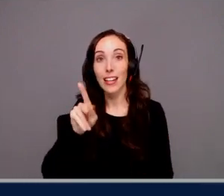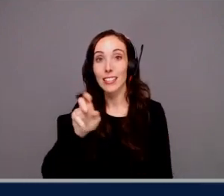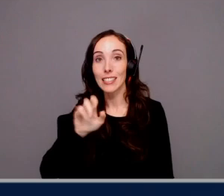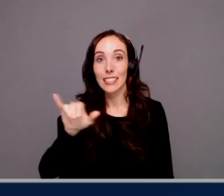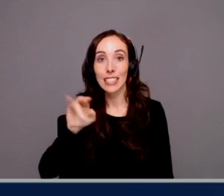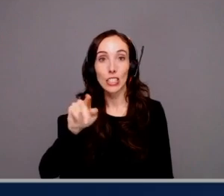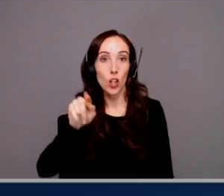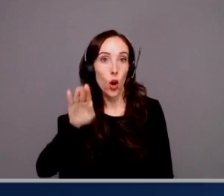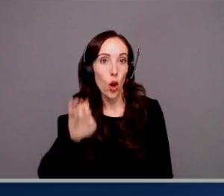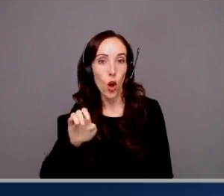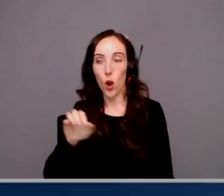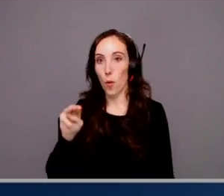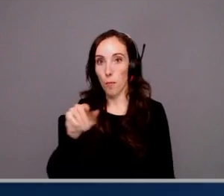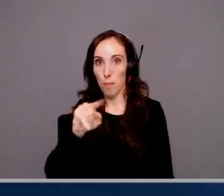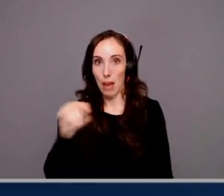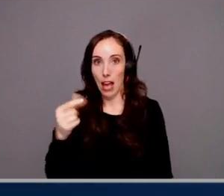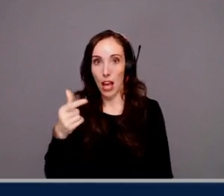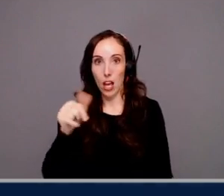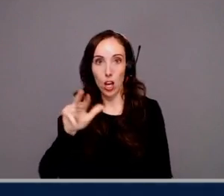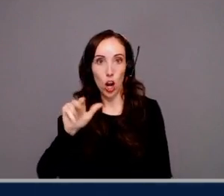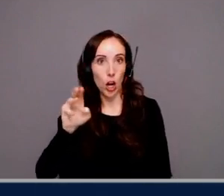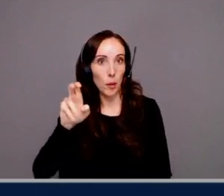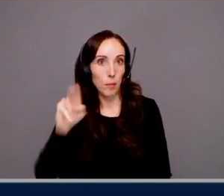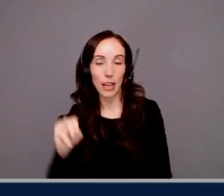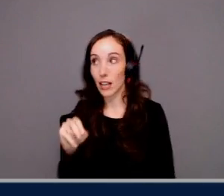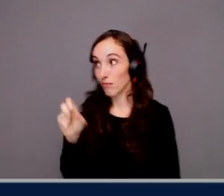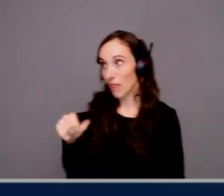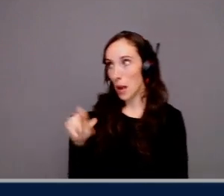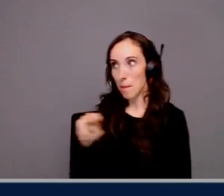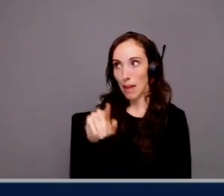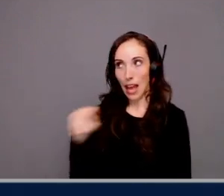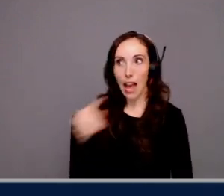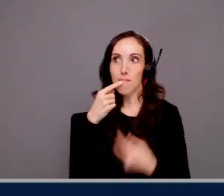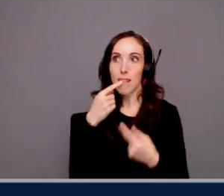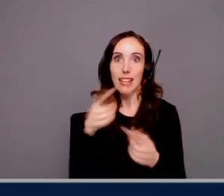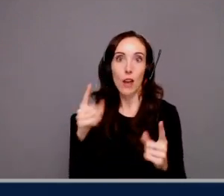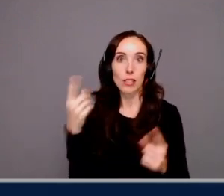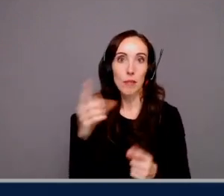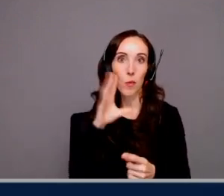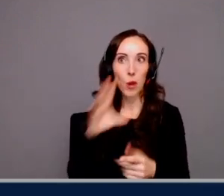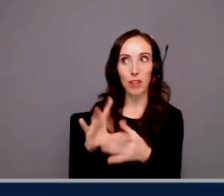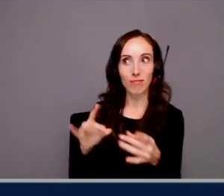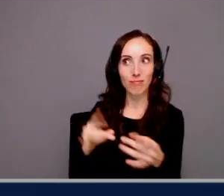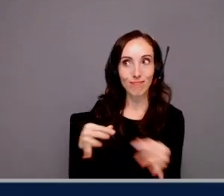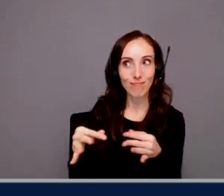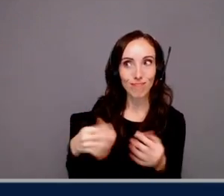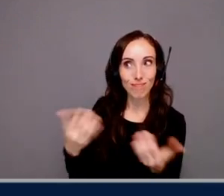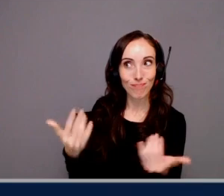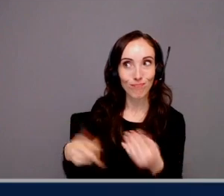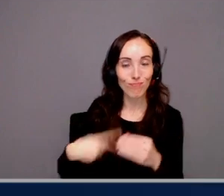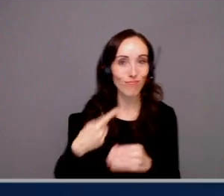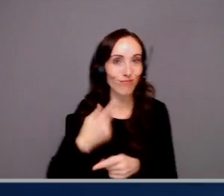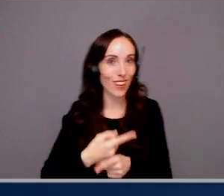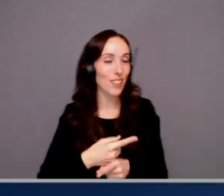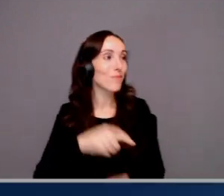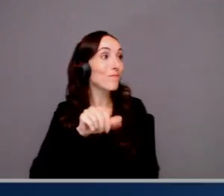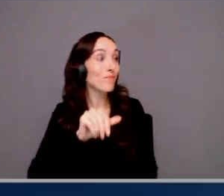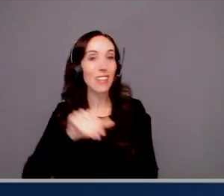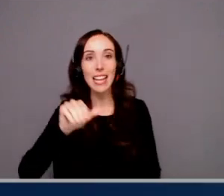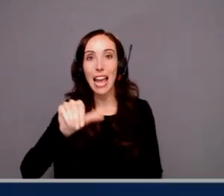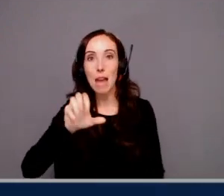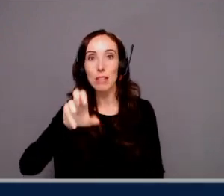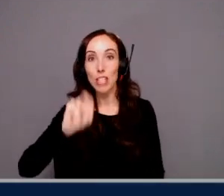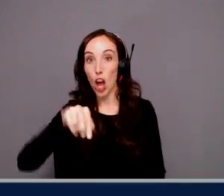Garman announced something this morning that I think we're going to get to chat about, aren't we? Yes, we have some new improvements with Amazon Q, so